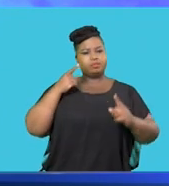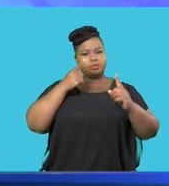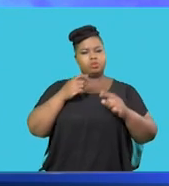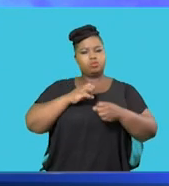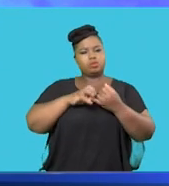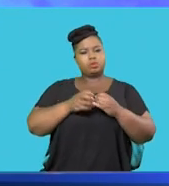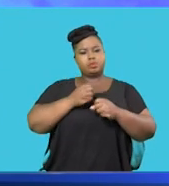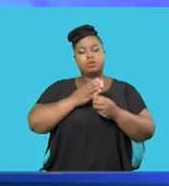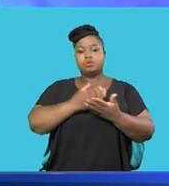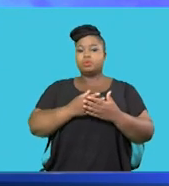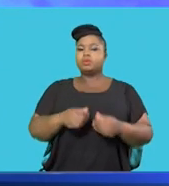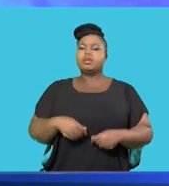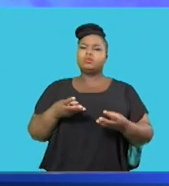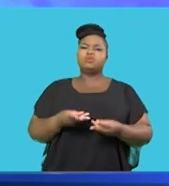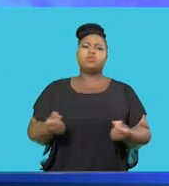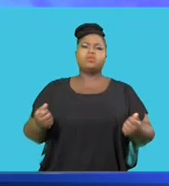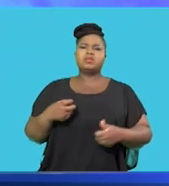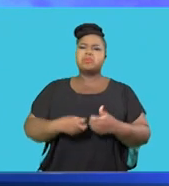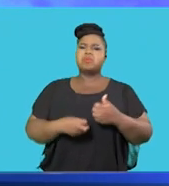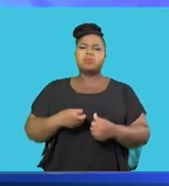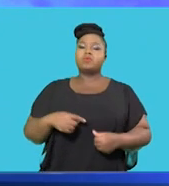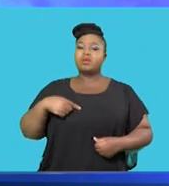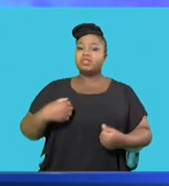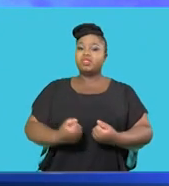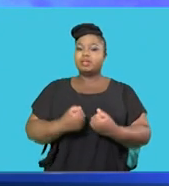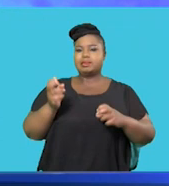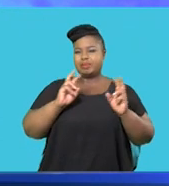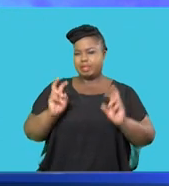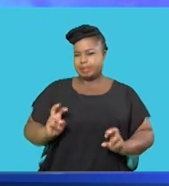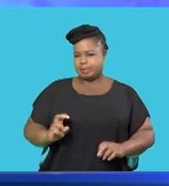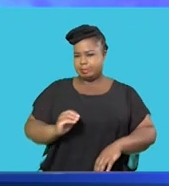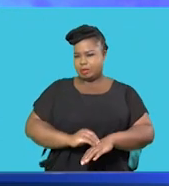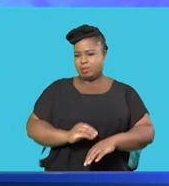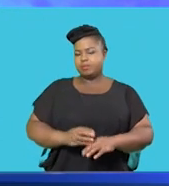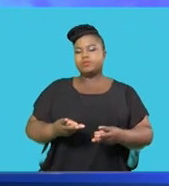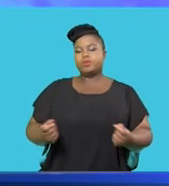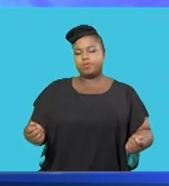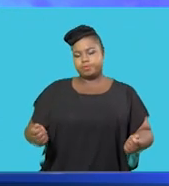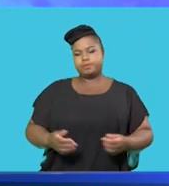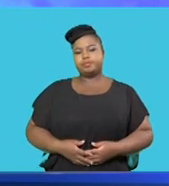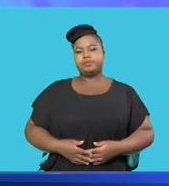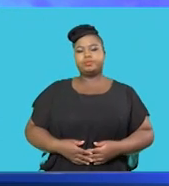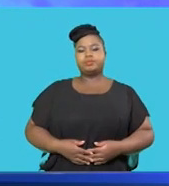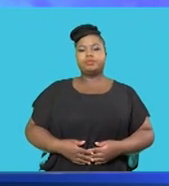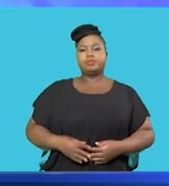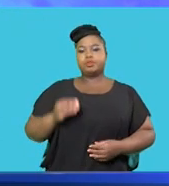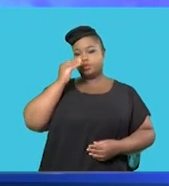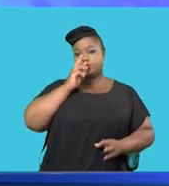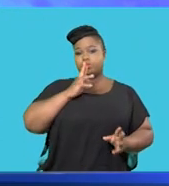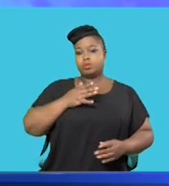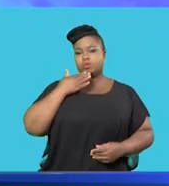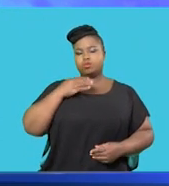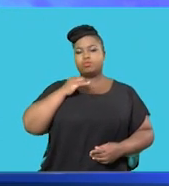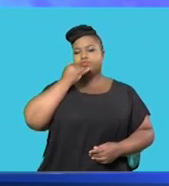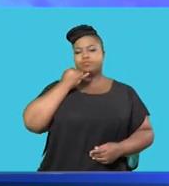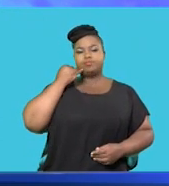batsi molemong wa ho fumana tharabollo maimeng a renang mona lapeng ha jwale a kgaello ya eneji. Moqolotsi wa ditaba mona lapeng e